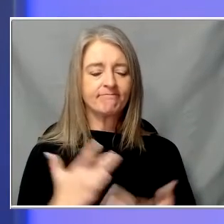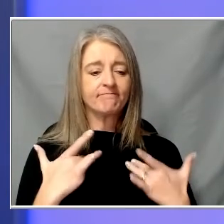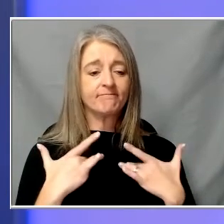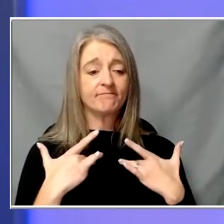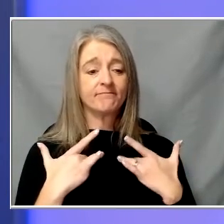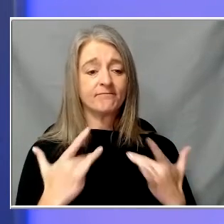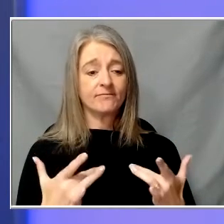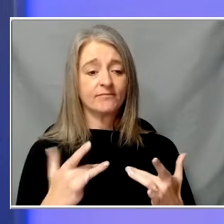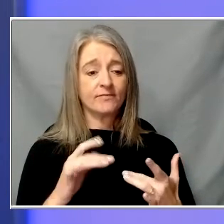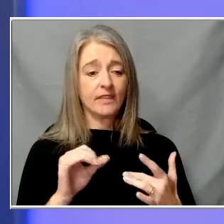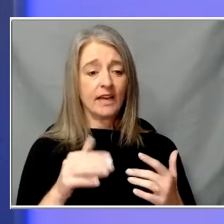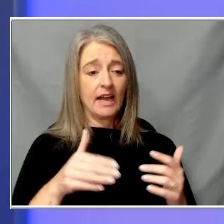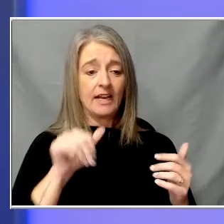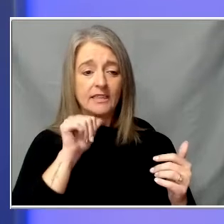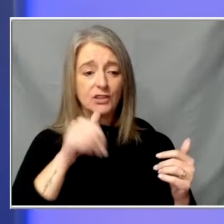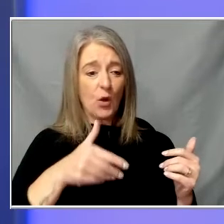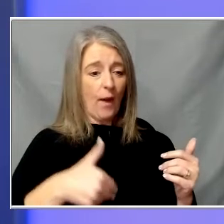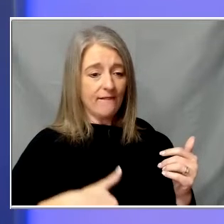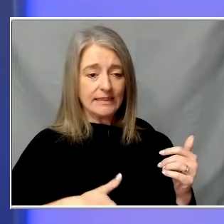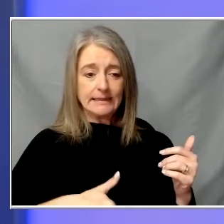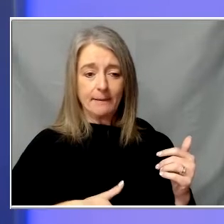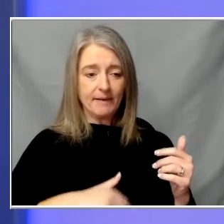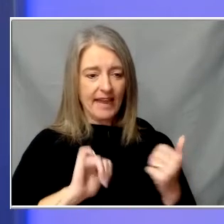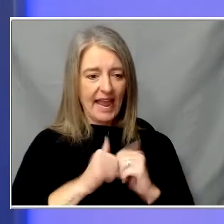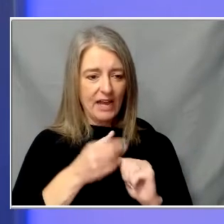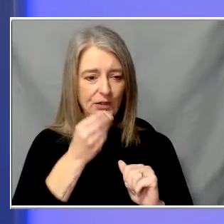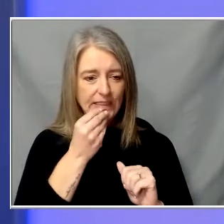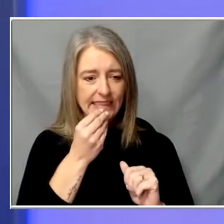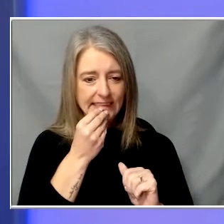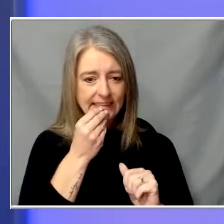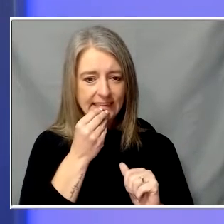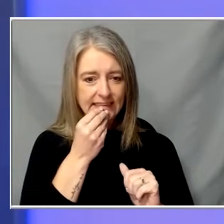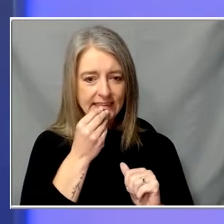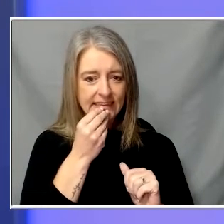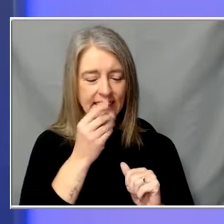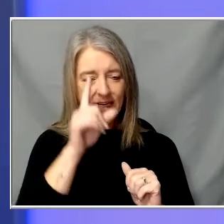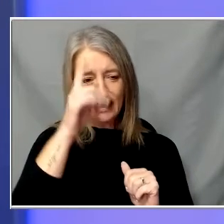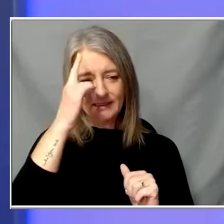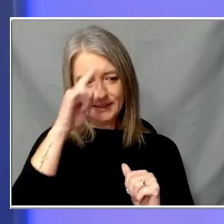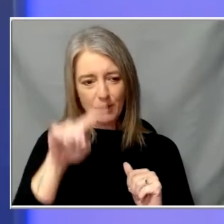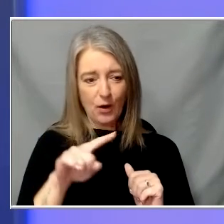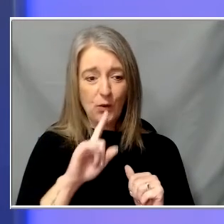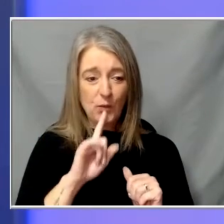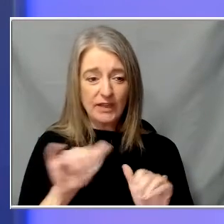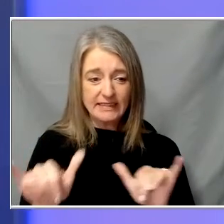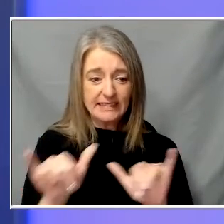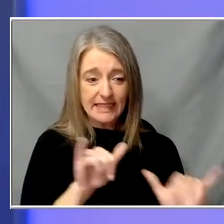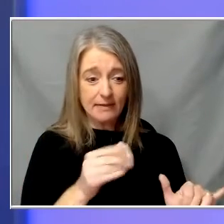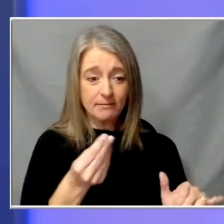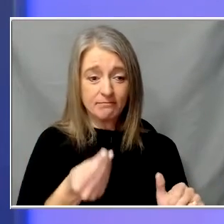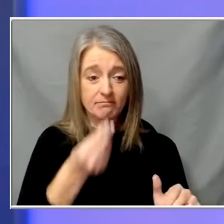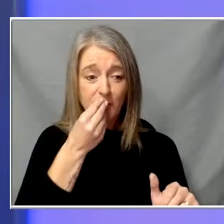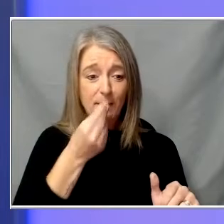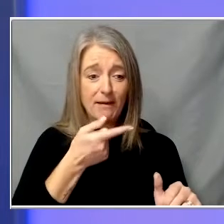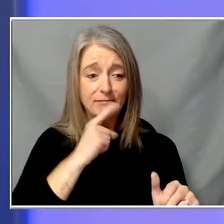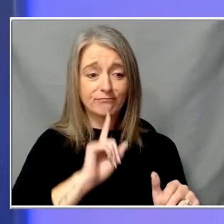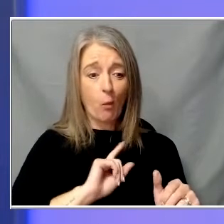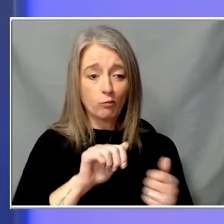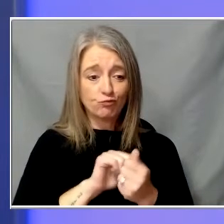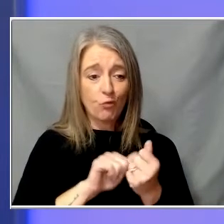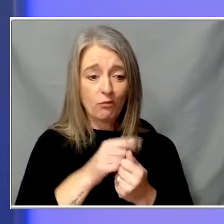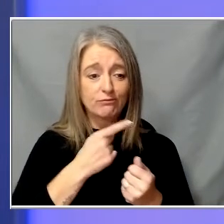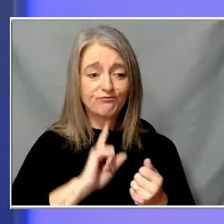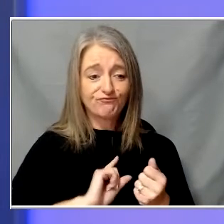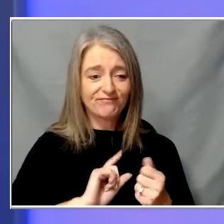out that I don't have a stomach, the first question is, well, how do you eat? And I give them a smart response like, well, just like you do. I put it in my mouth and I chew it and I swallow